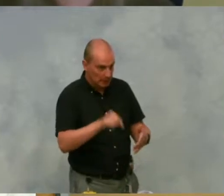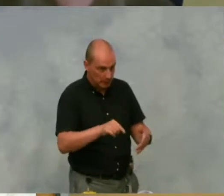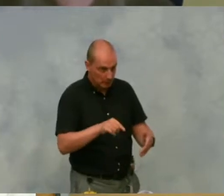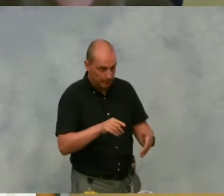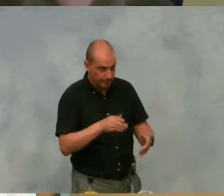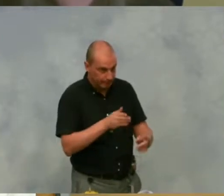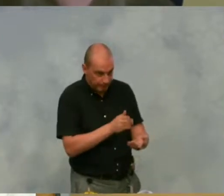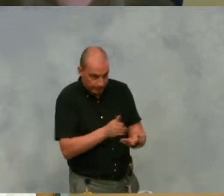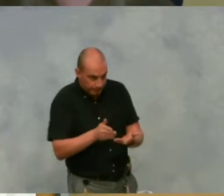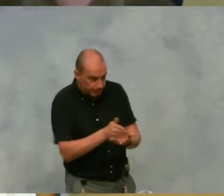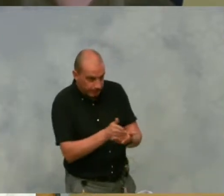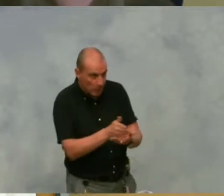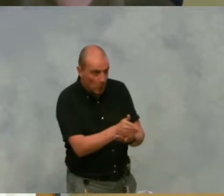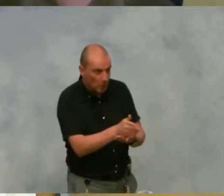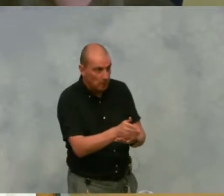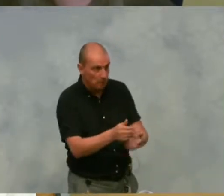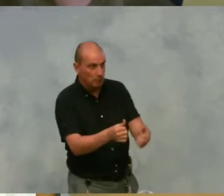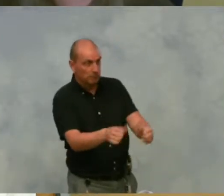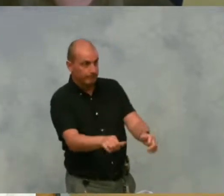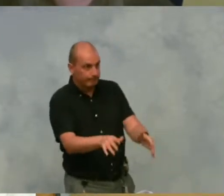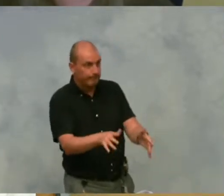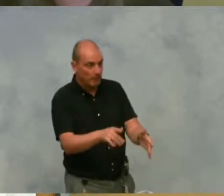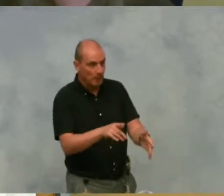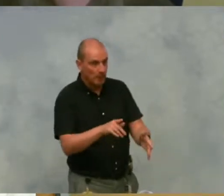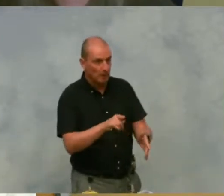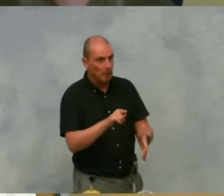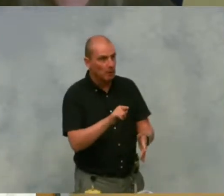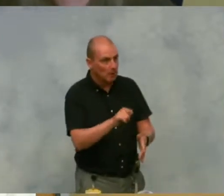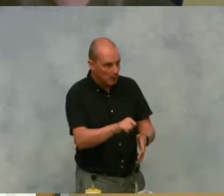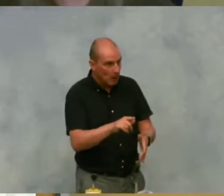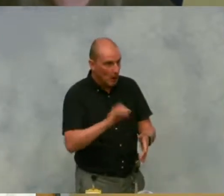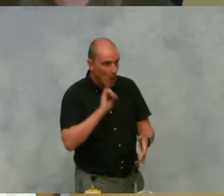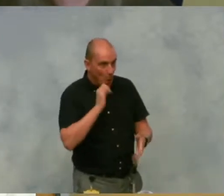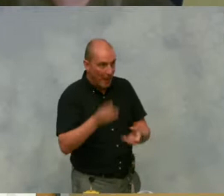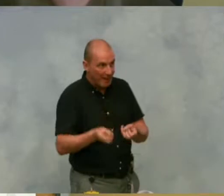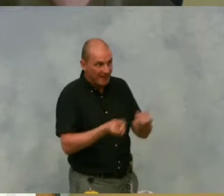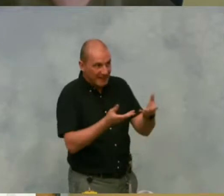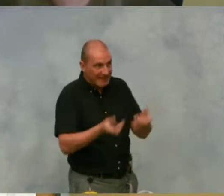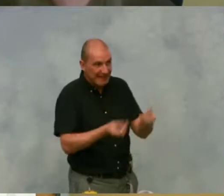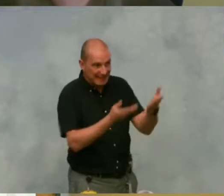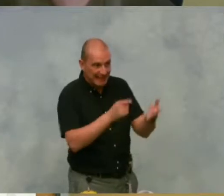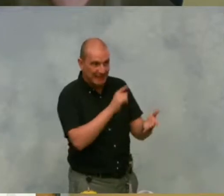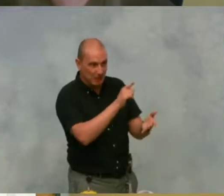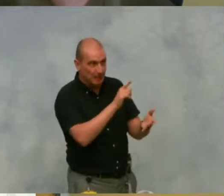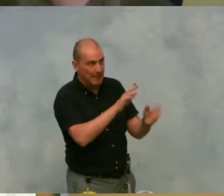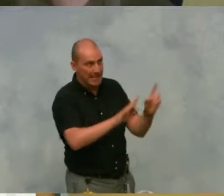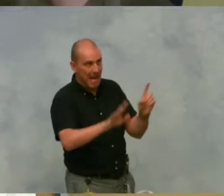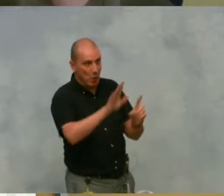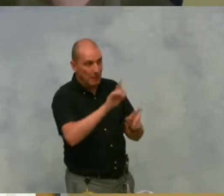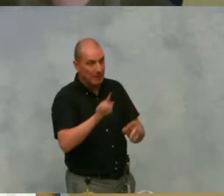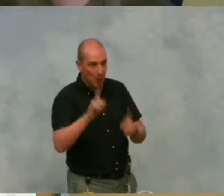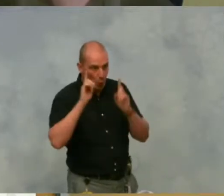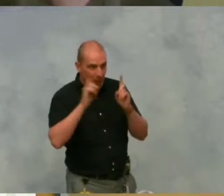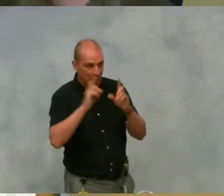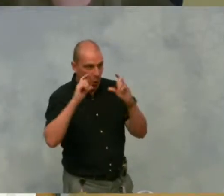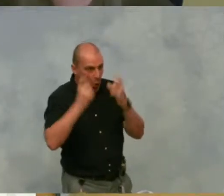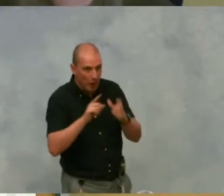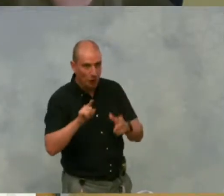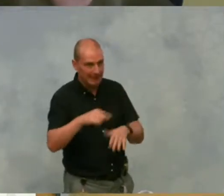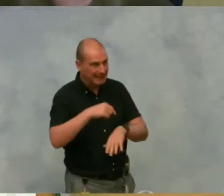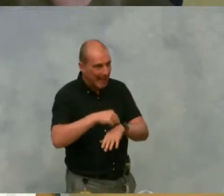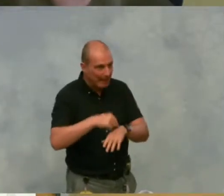working across the piece and feeding that back in nationally, but it takes a while to get folk through universities, college, etc.